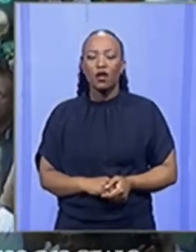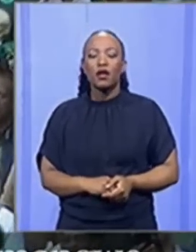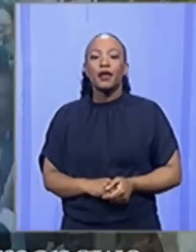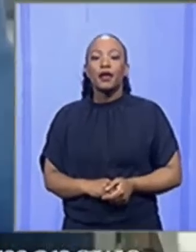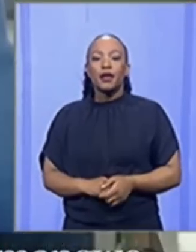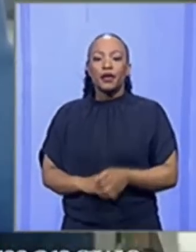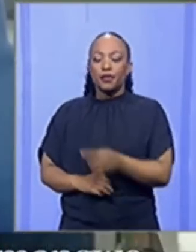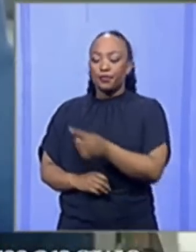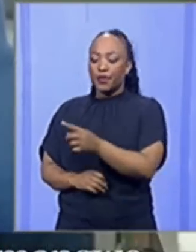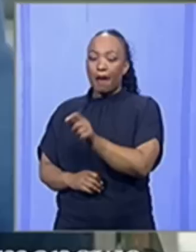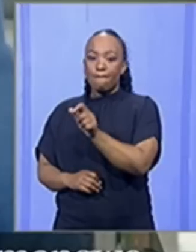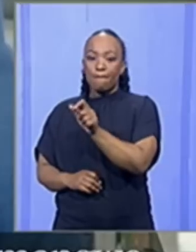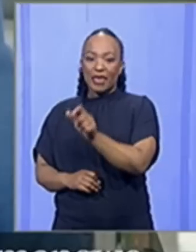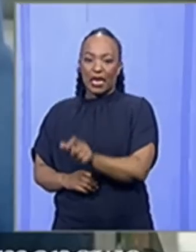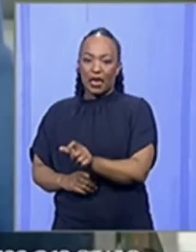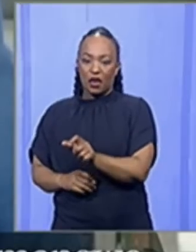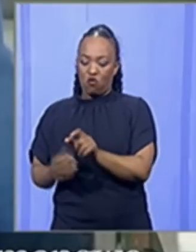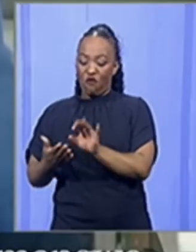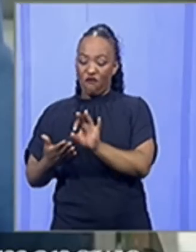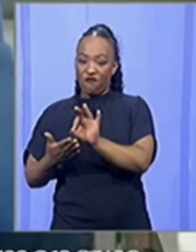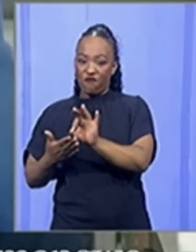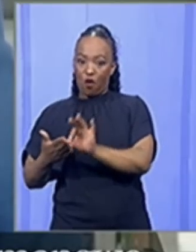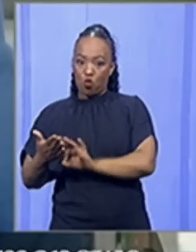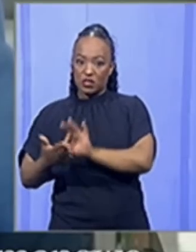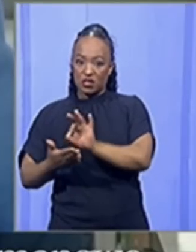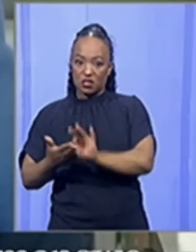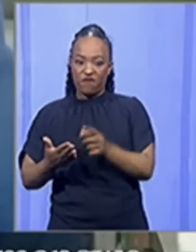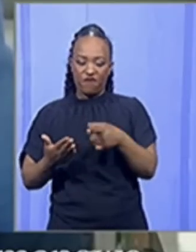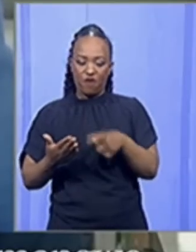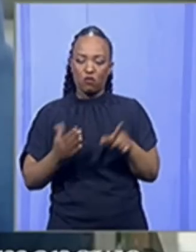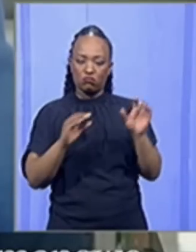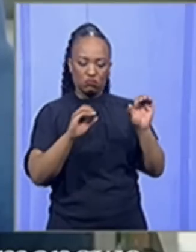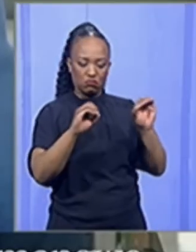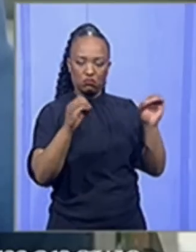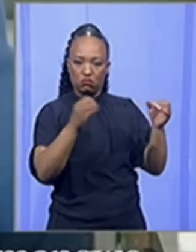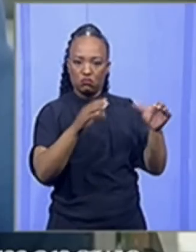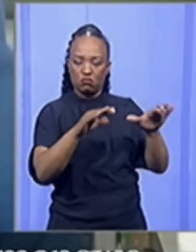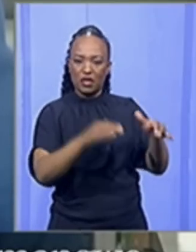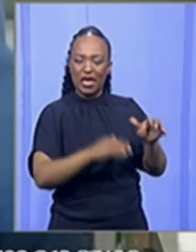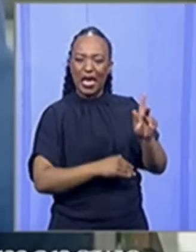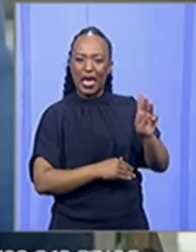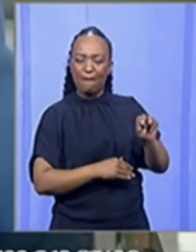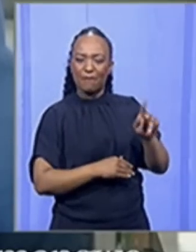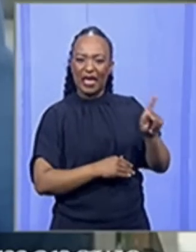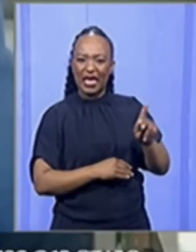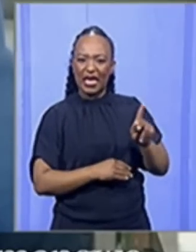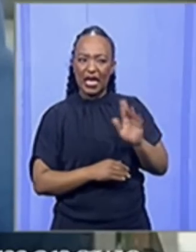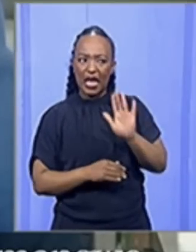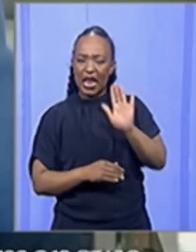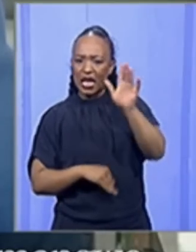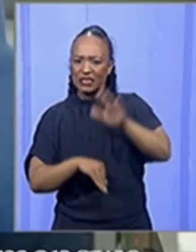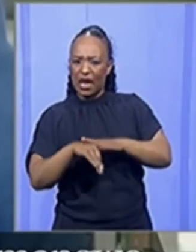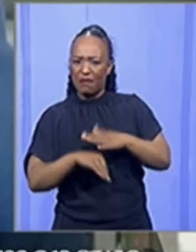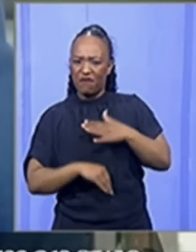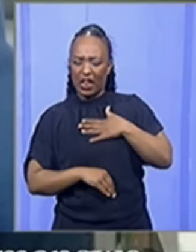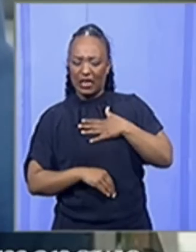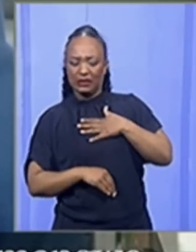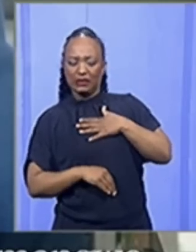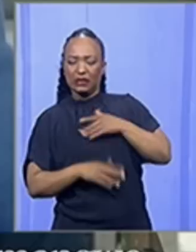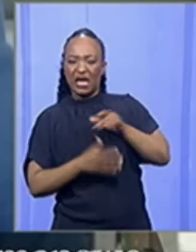party might start to think twice about voting for this party.